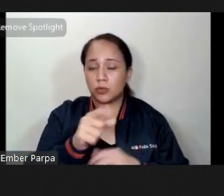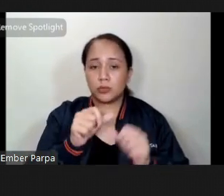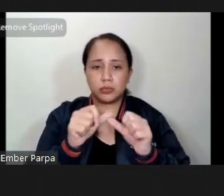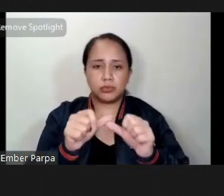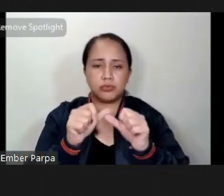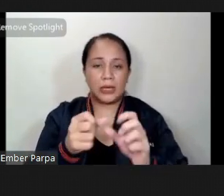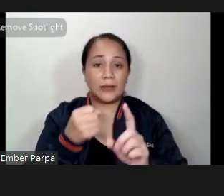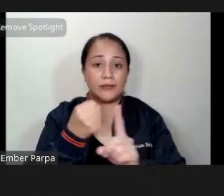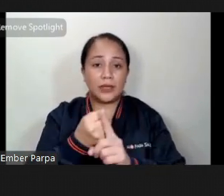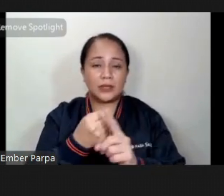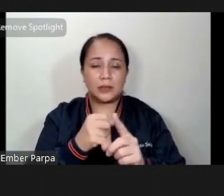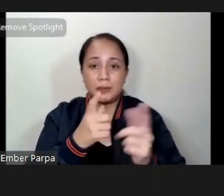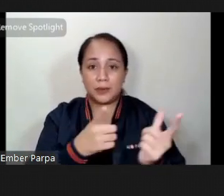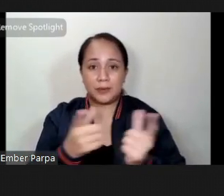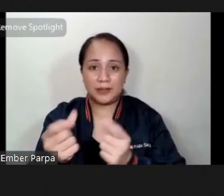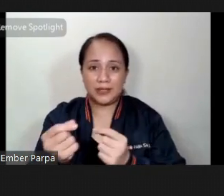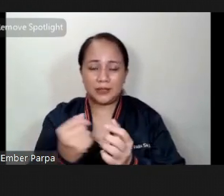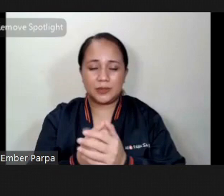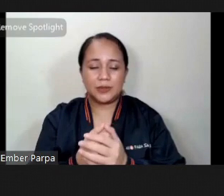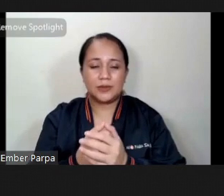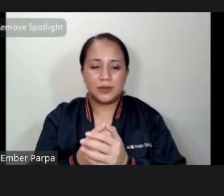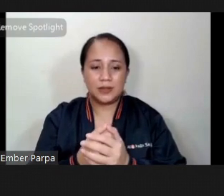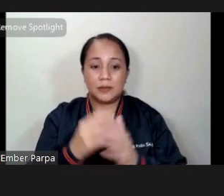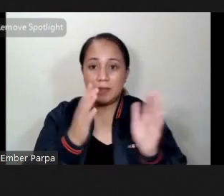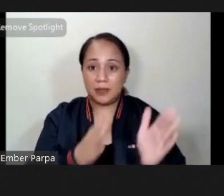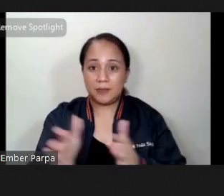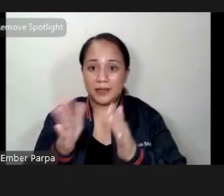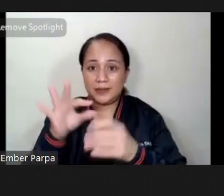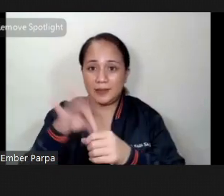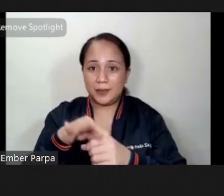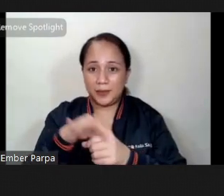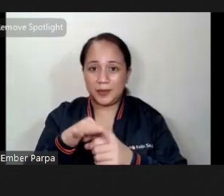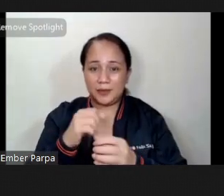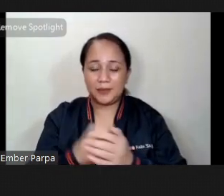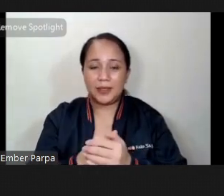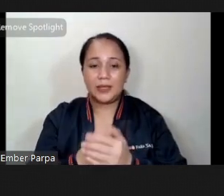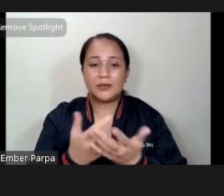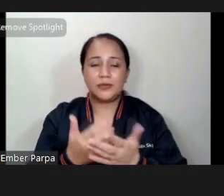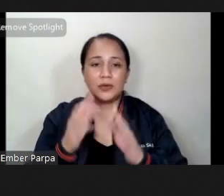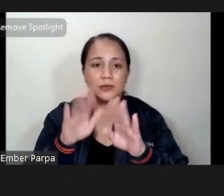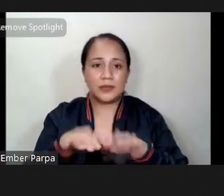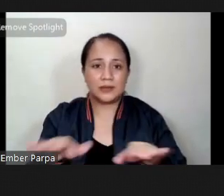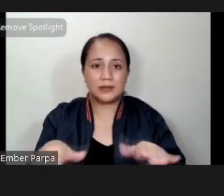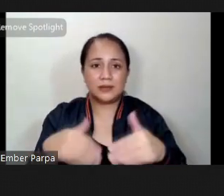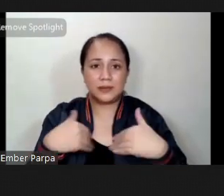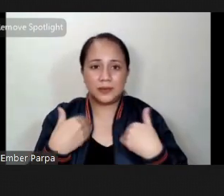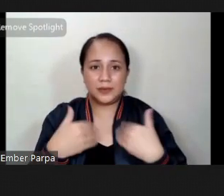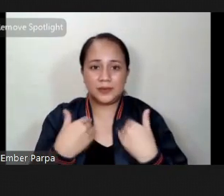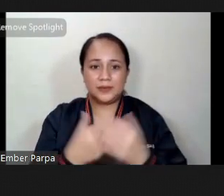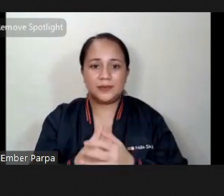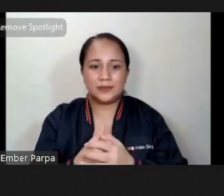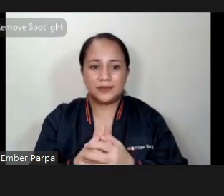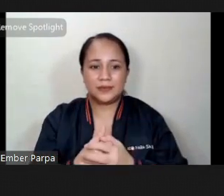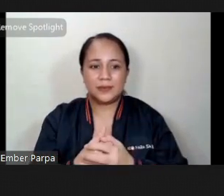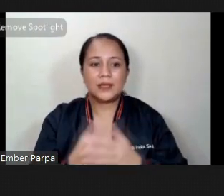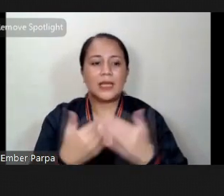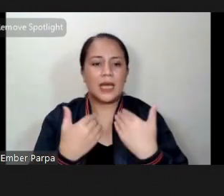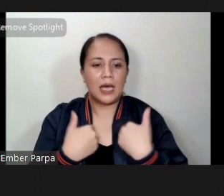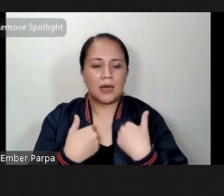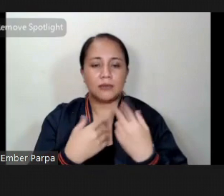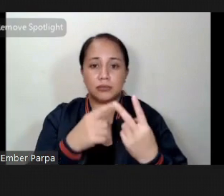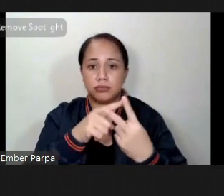at epektibong implementasyon ng mga plano at programa para sa bata at kabataan. Meron po tayong